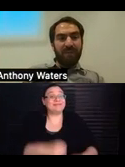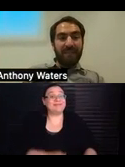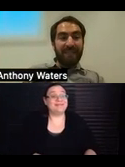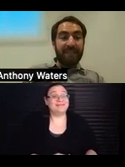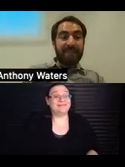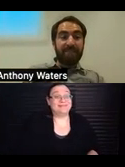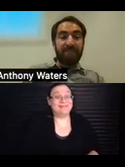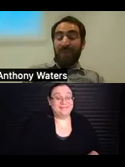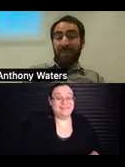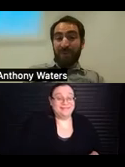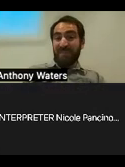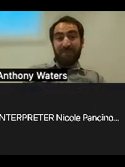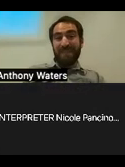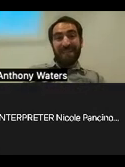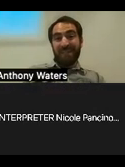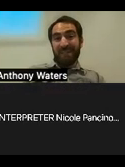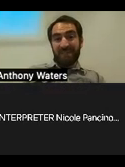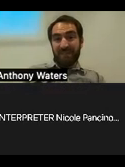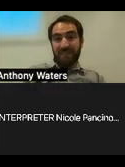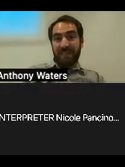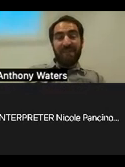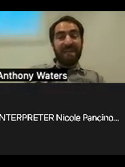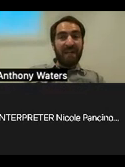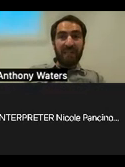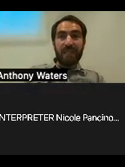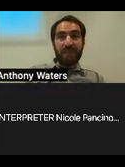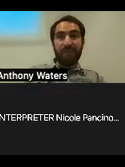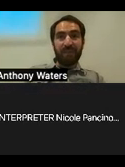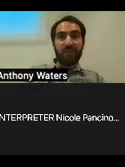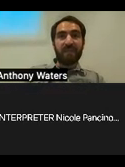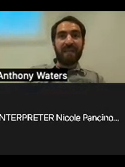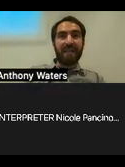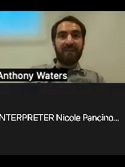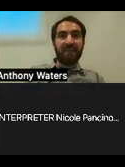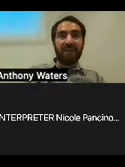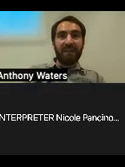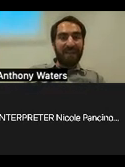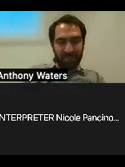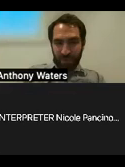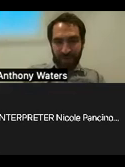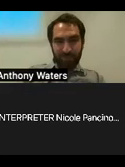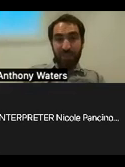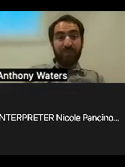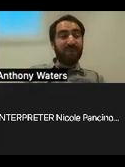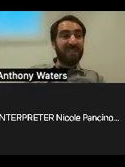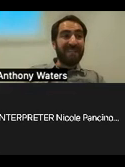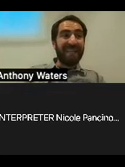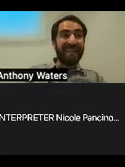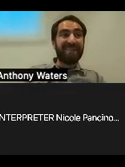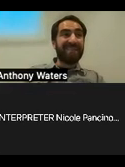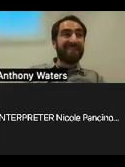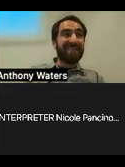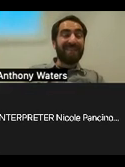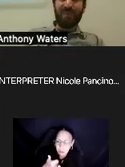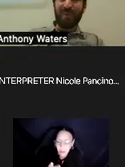important is thank the person for being honest. If they acknowledge that they're feeling suicidal, let them know how much you